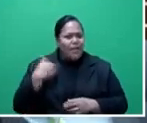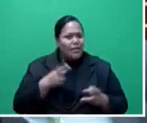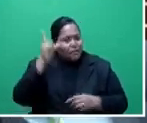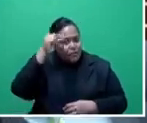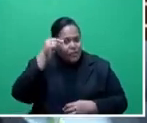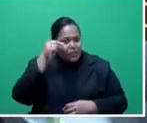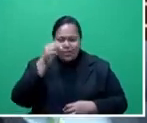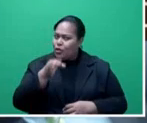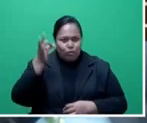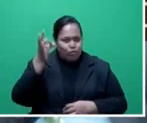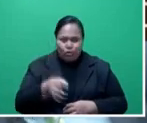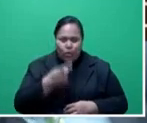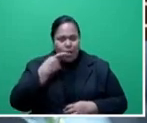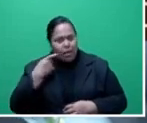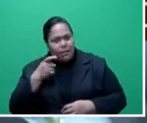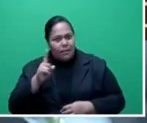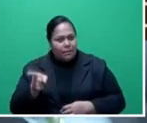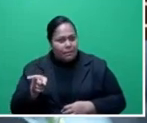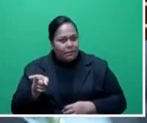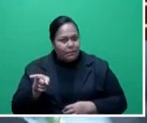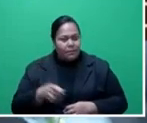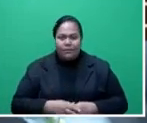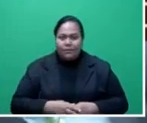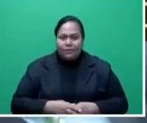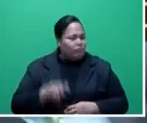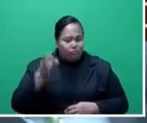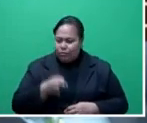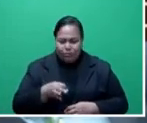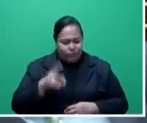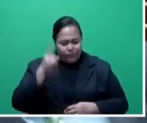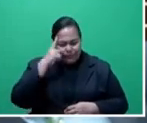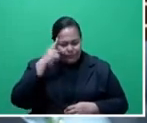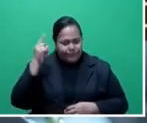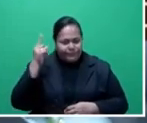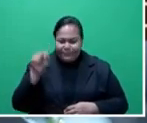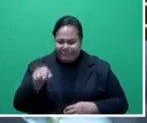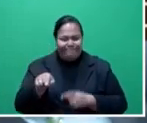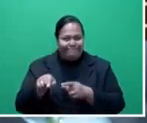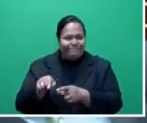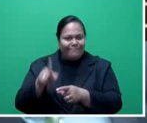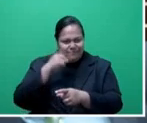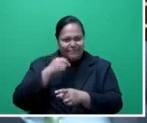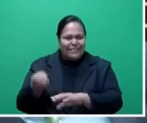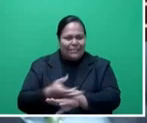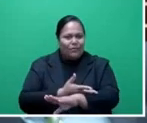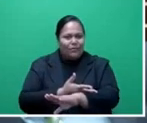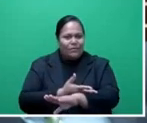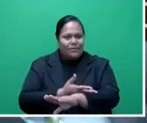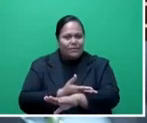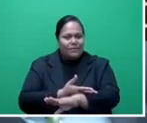be fooled. Don't be fooled. Absolutely don't be fooled. Honorable Speaker, from a ministry's